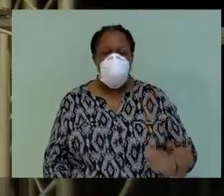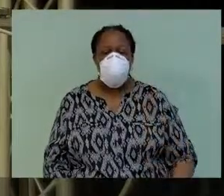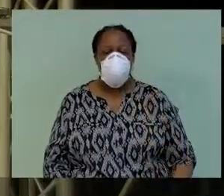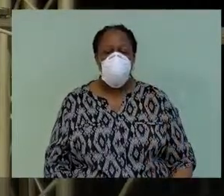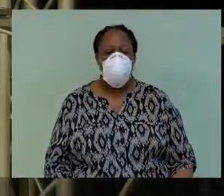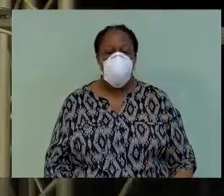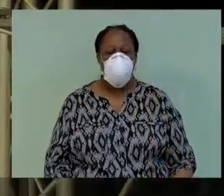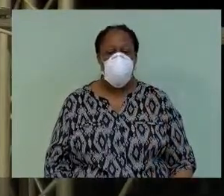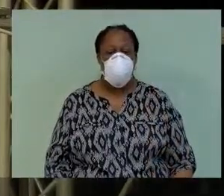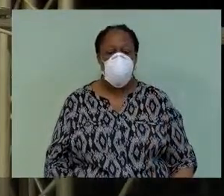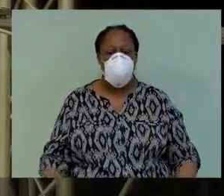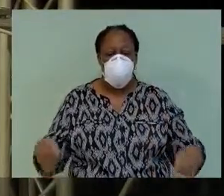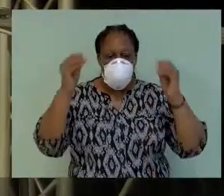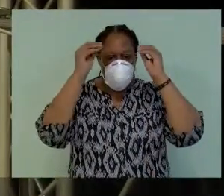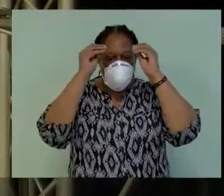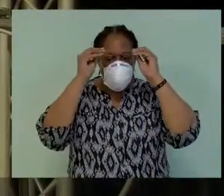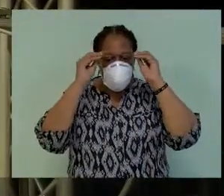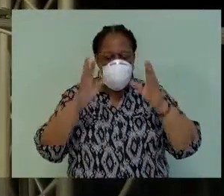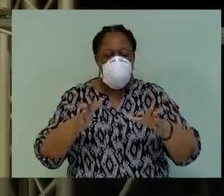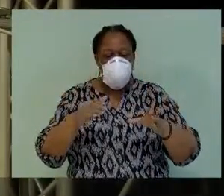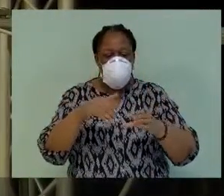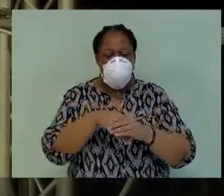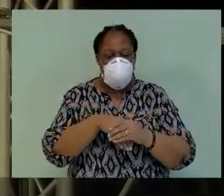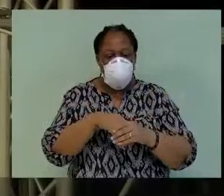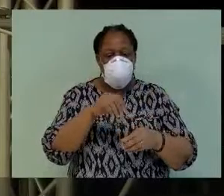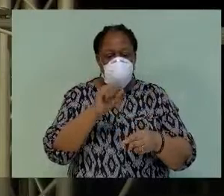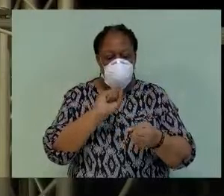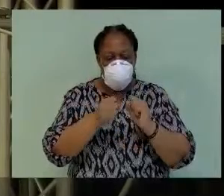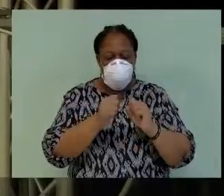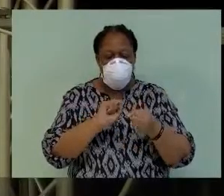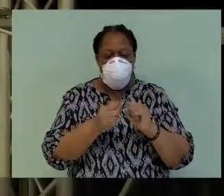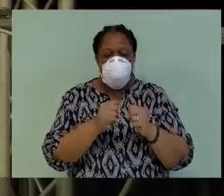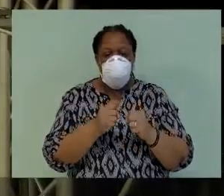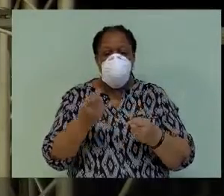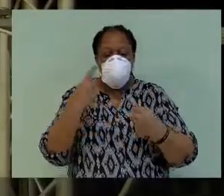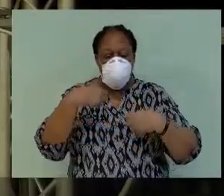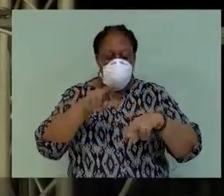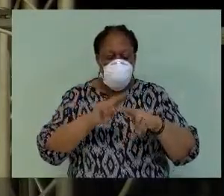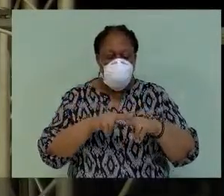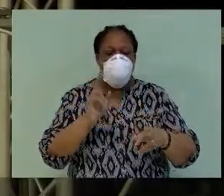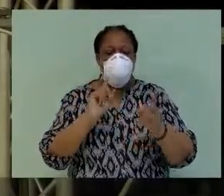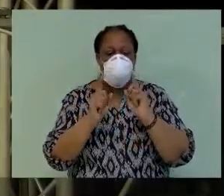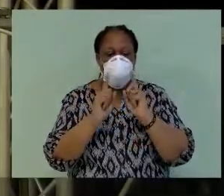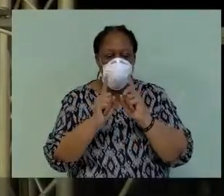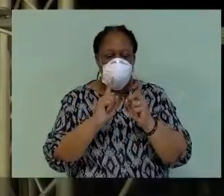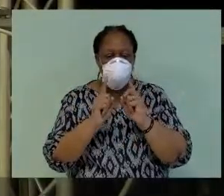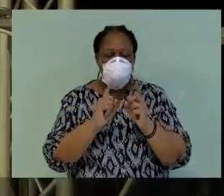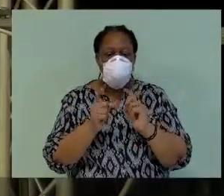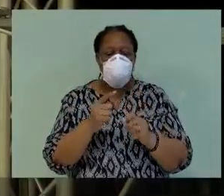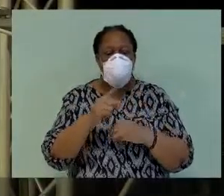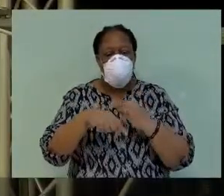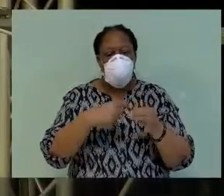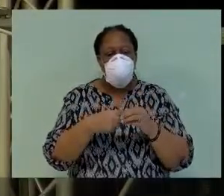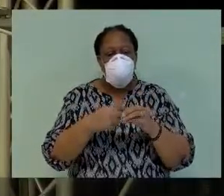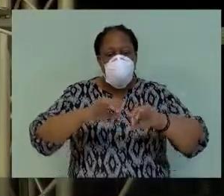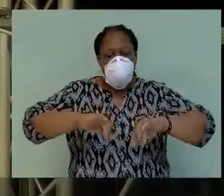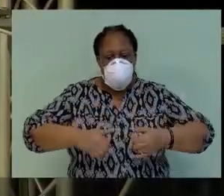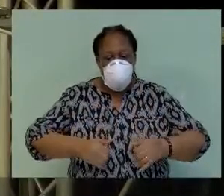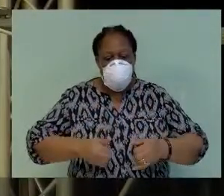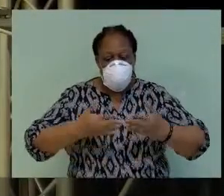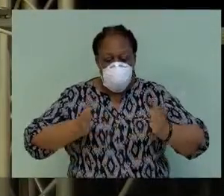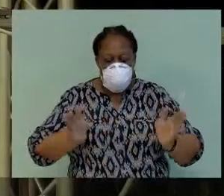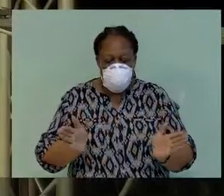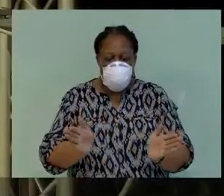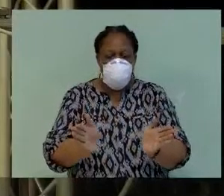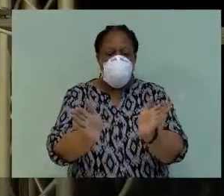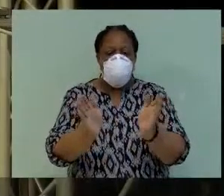Coaches on government payroll have been actively involved in discussions aimed at charting the way forward for the Department